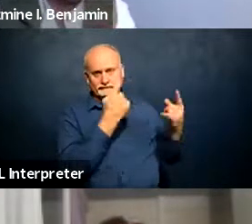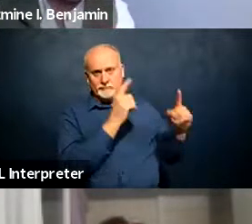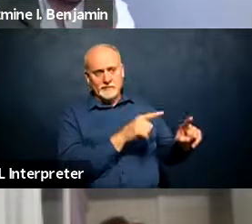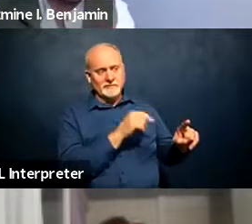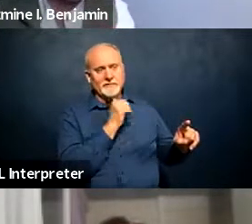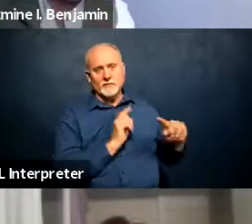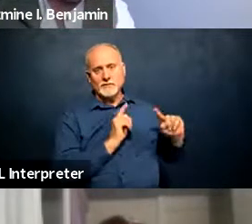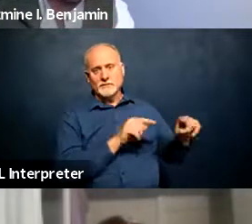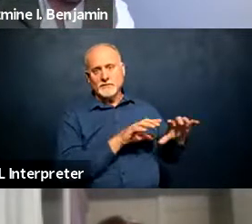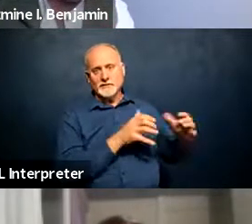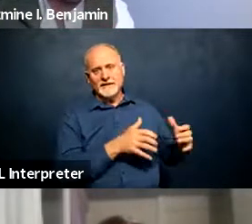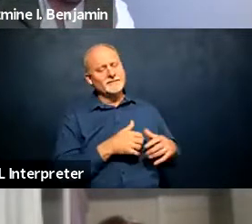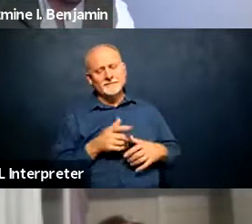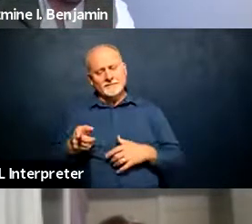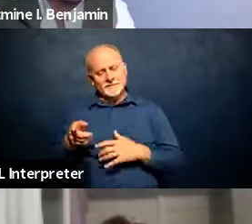expected to do on campus.